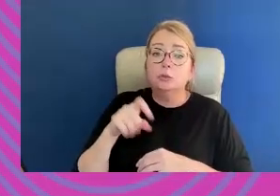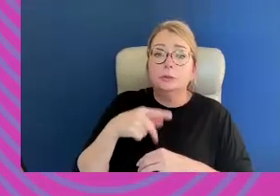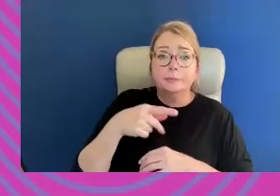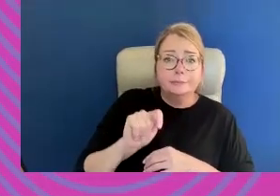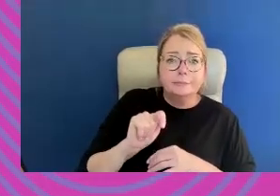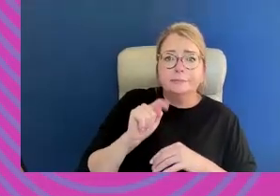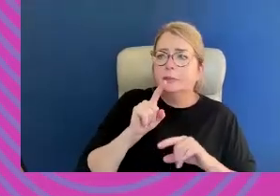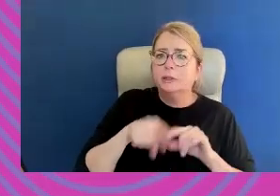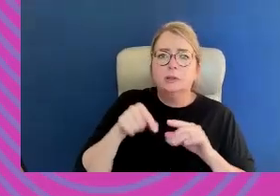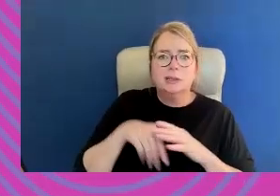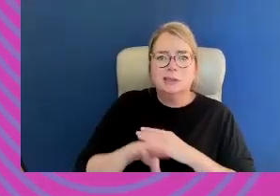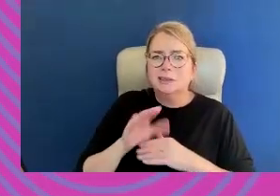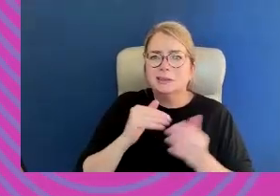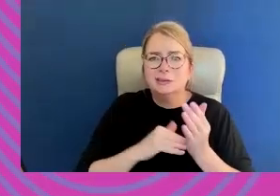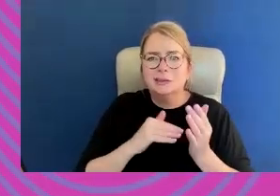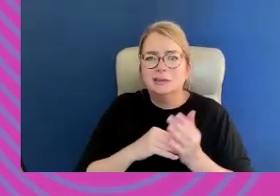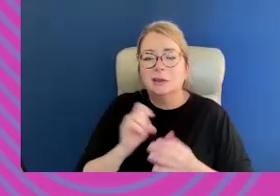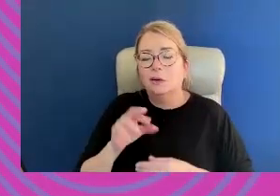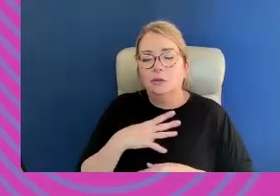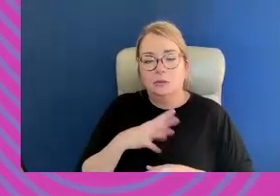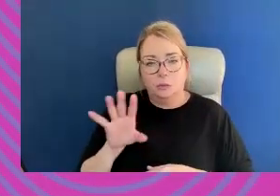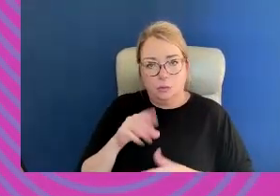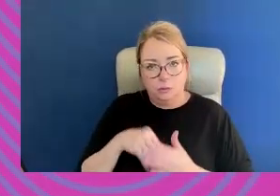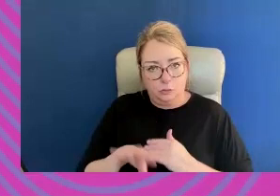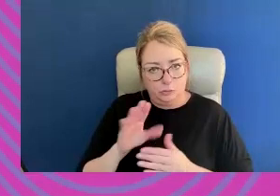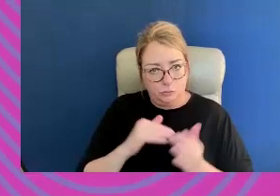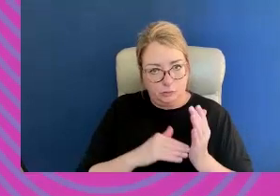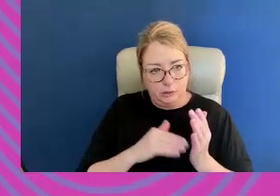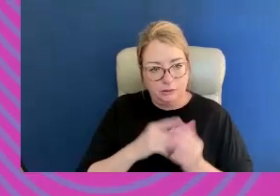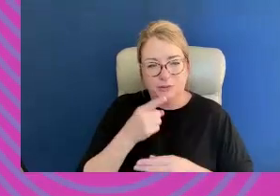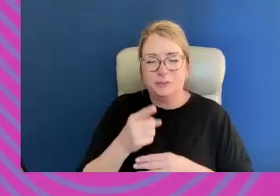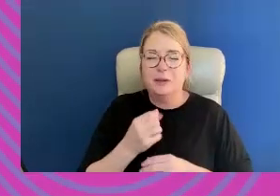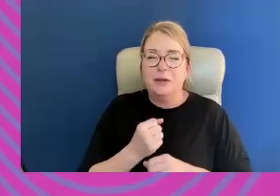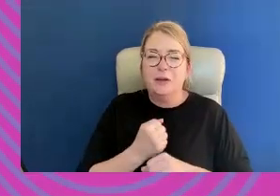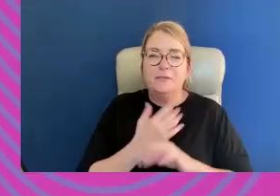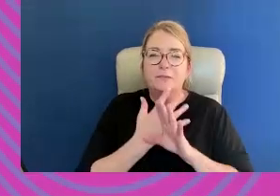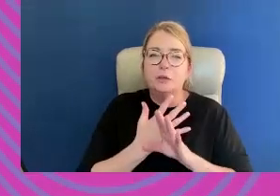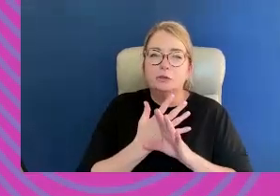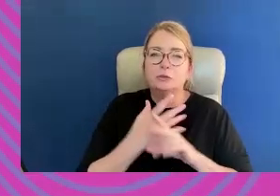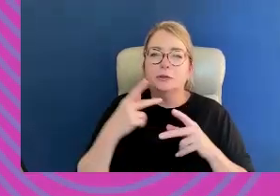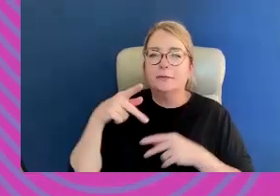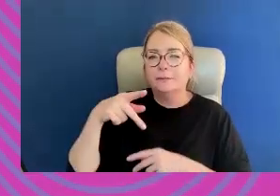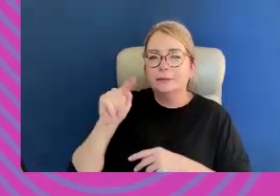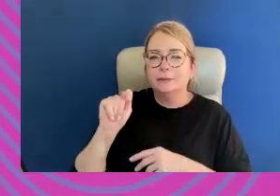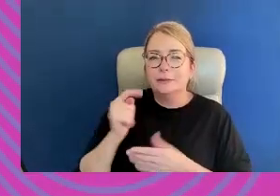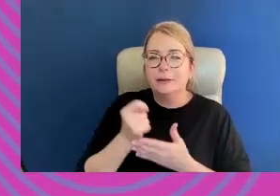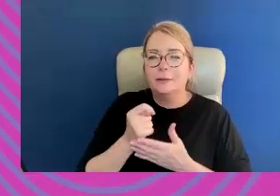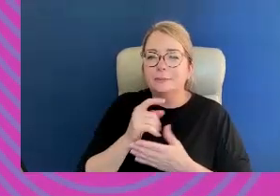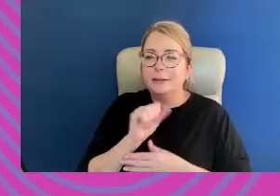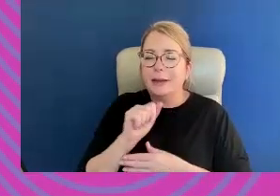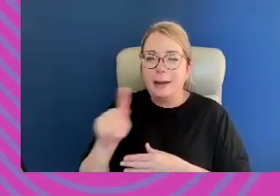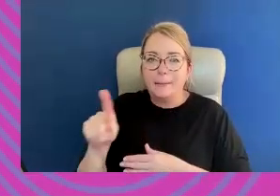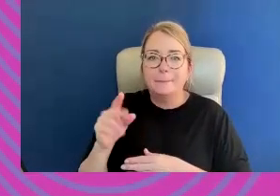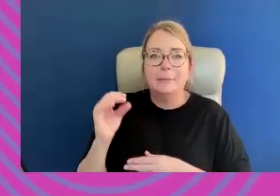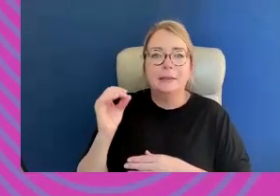to actually get into the doctor or don't want to go into the doctor, this is a virtual physical therapy app that you can use. It's zero cost